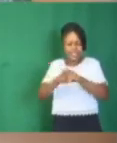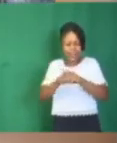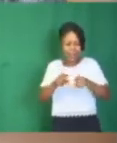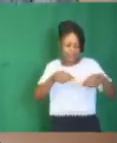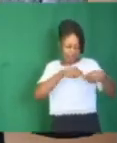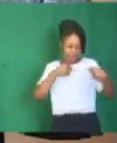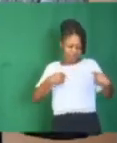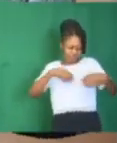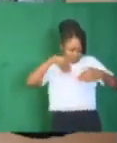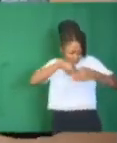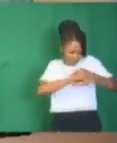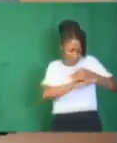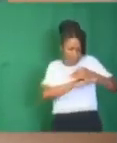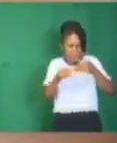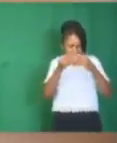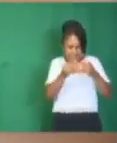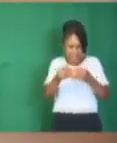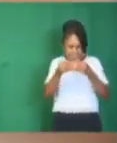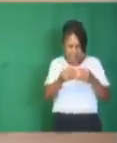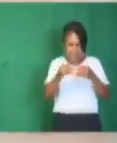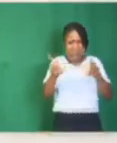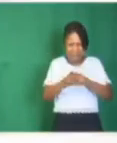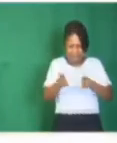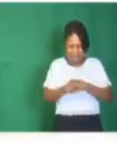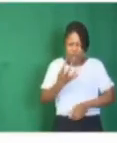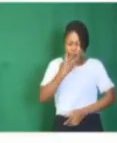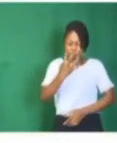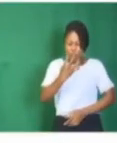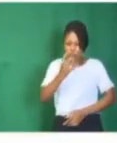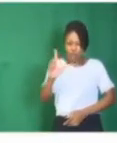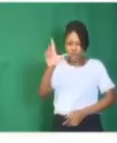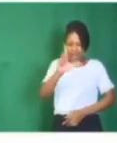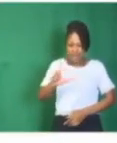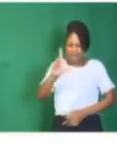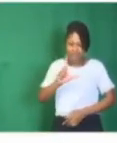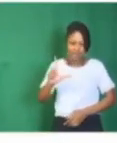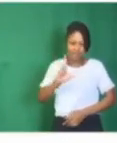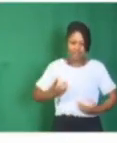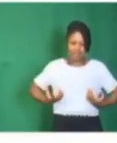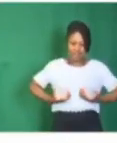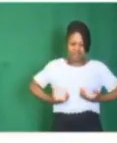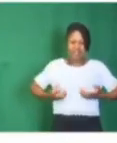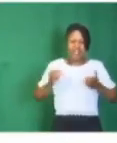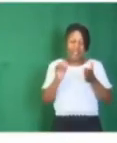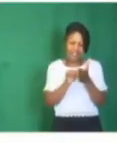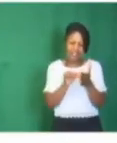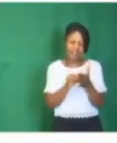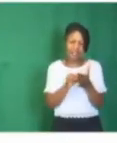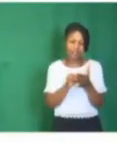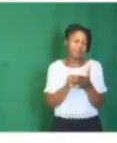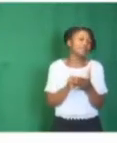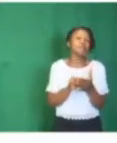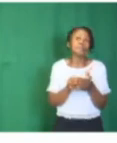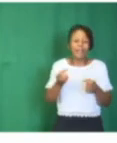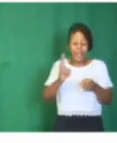And then we have the lungs as well, which are being protected by the rib cage. And then we are going to move